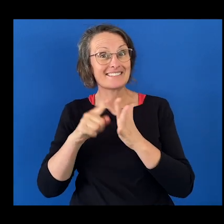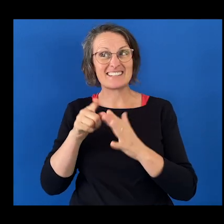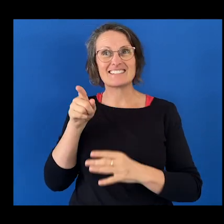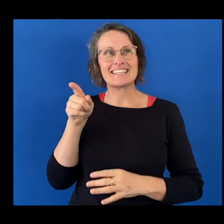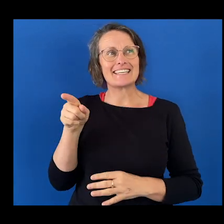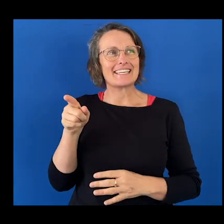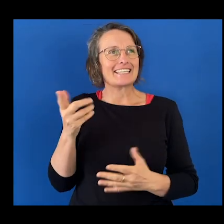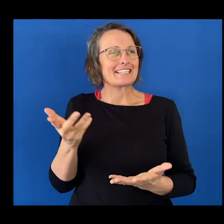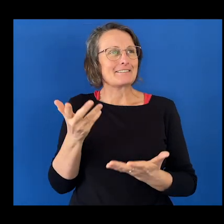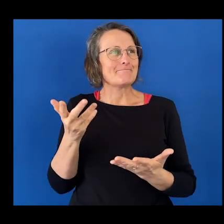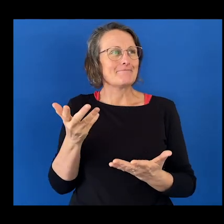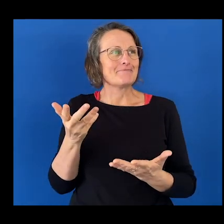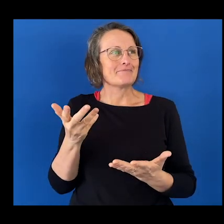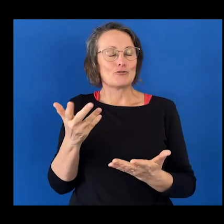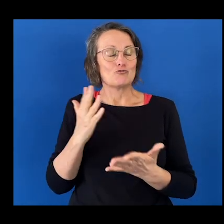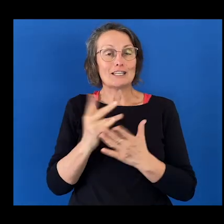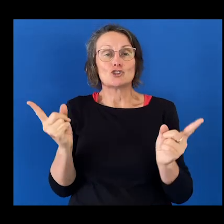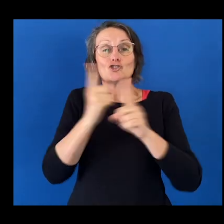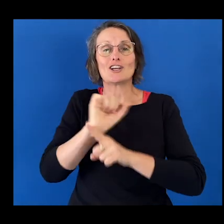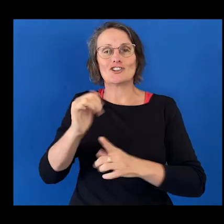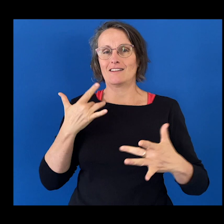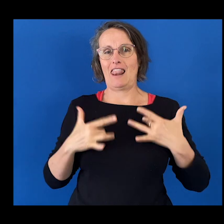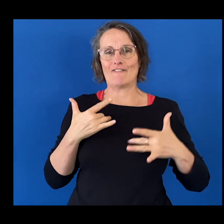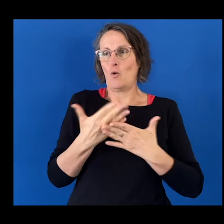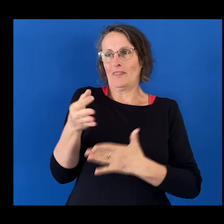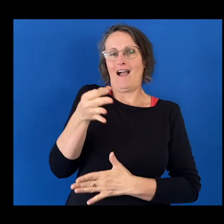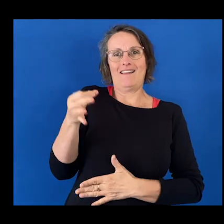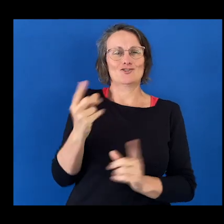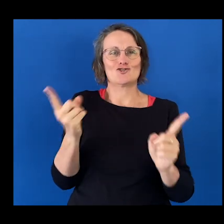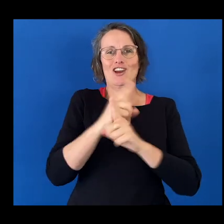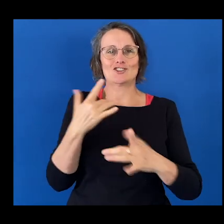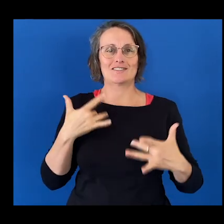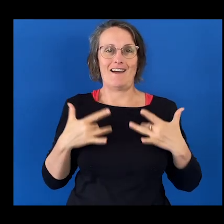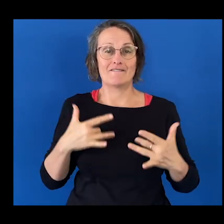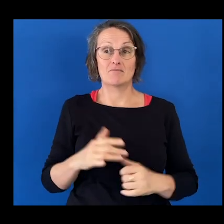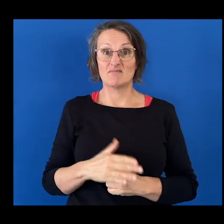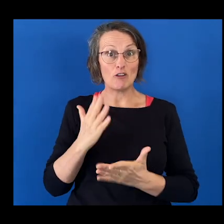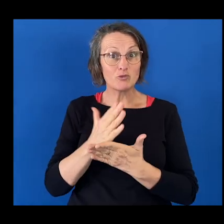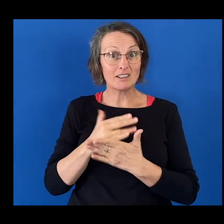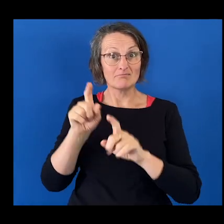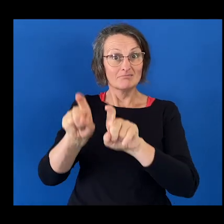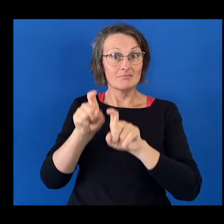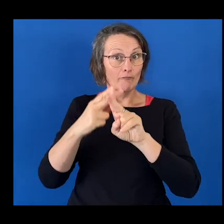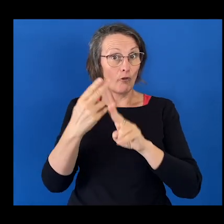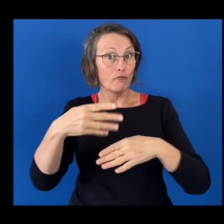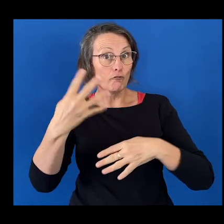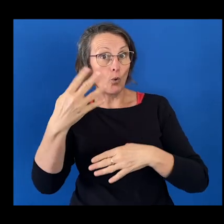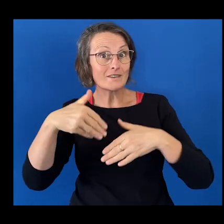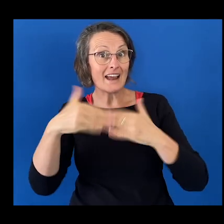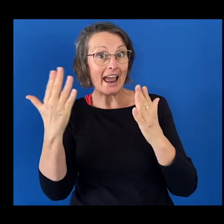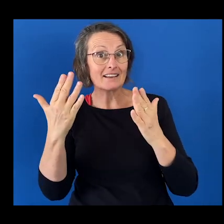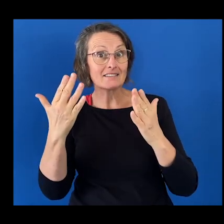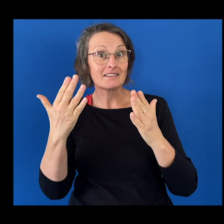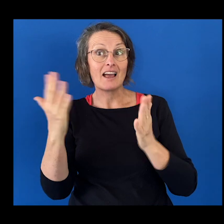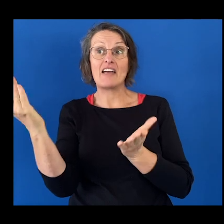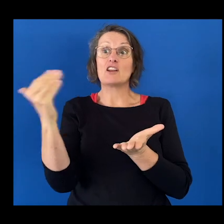he had a life-changing experience on Whakarawa. And he was only there for 4 days, and he left, and he